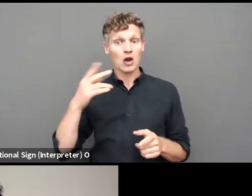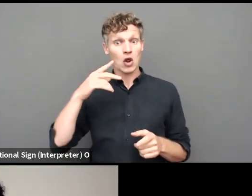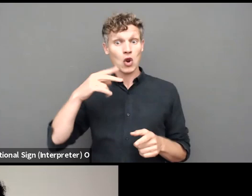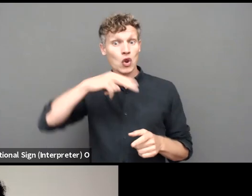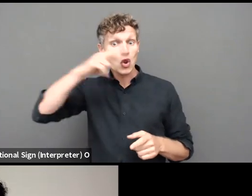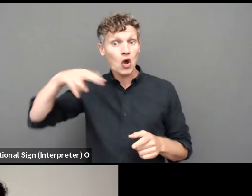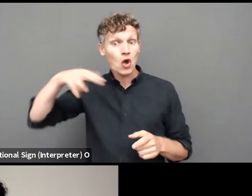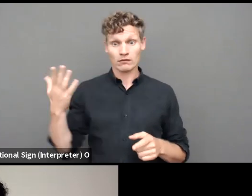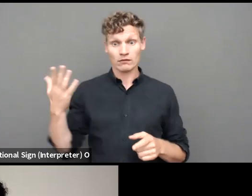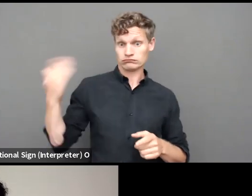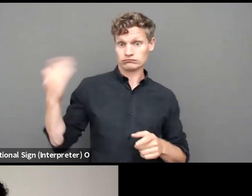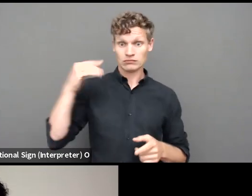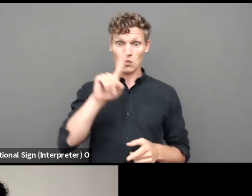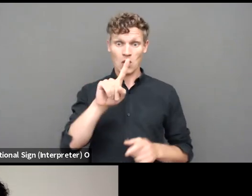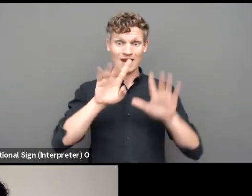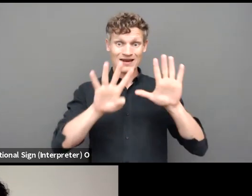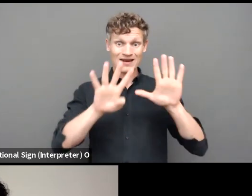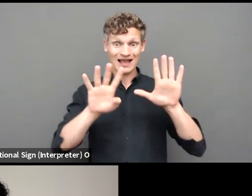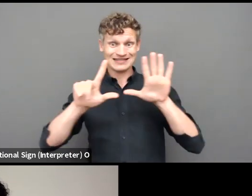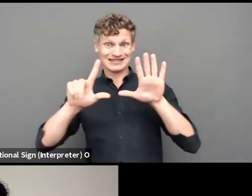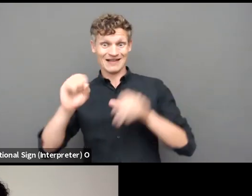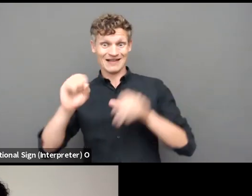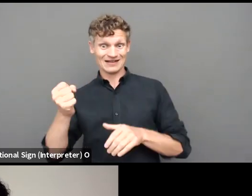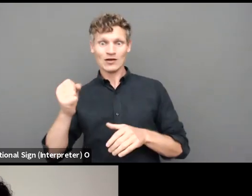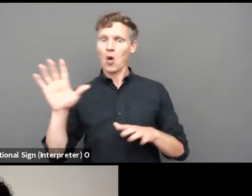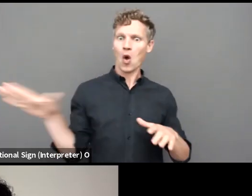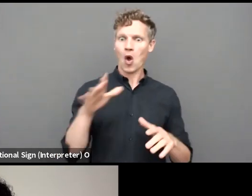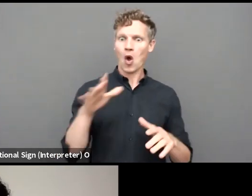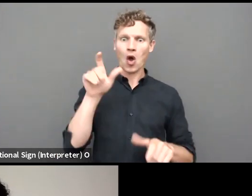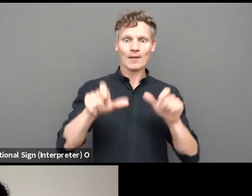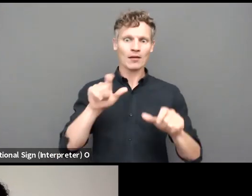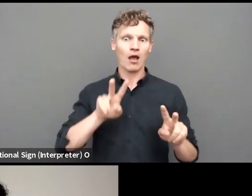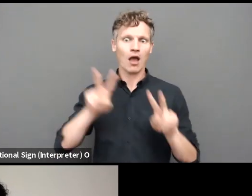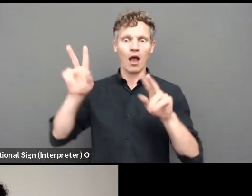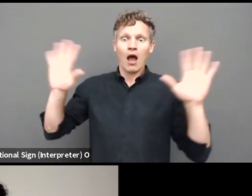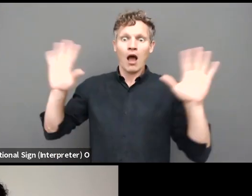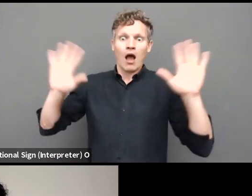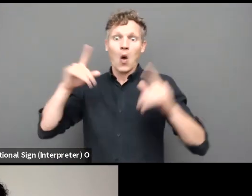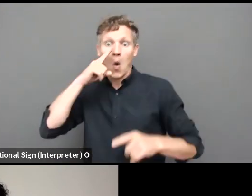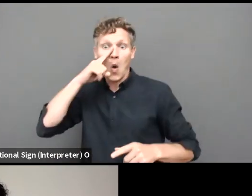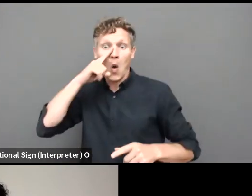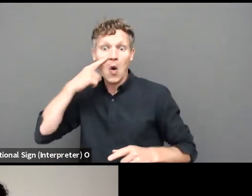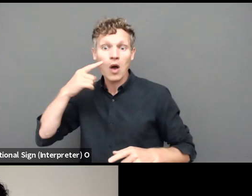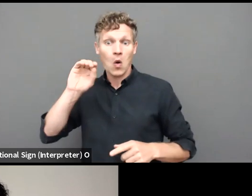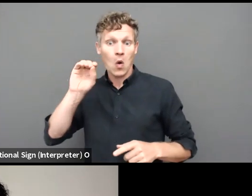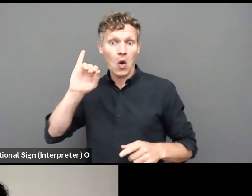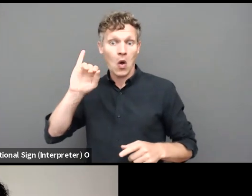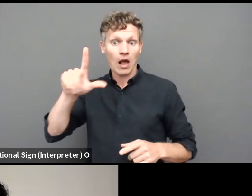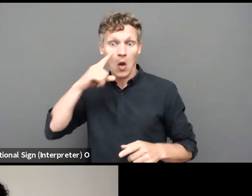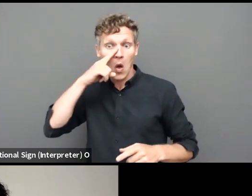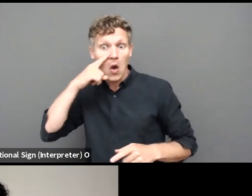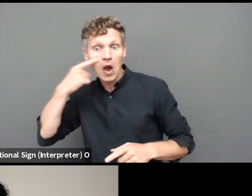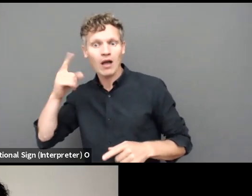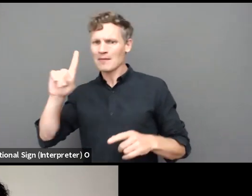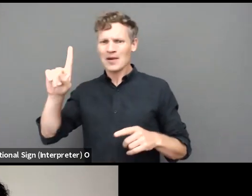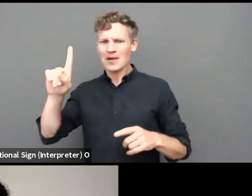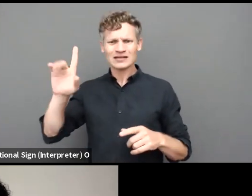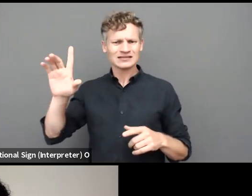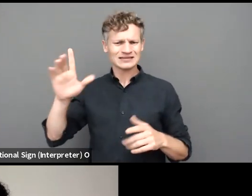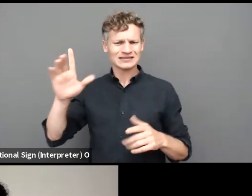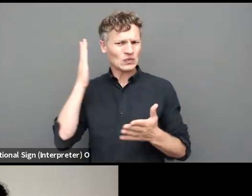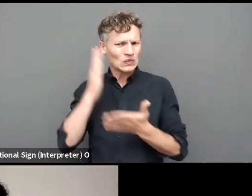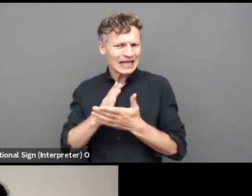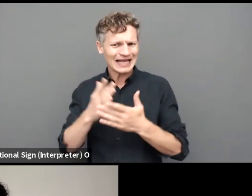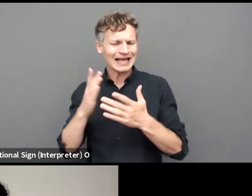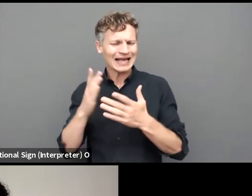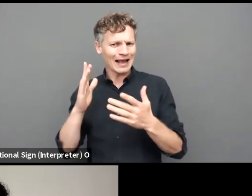facility. We have to re-engineer the way our labor markets and indeed our societies are organized to dig out